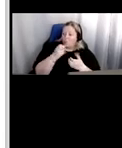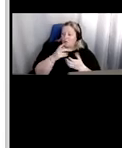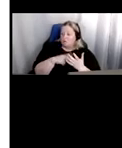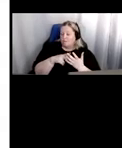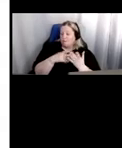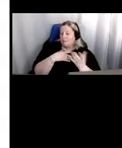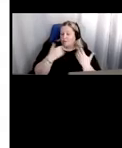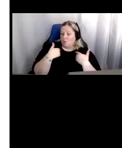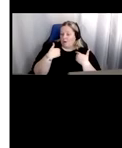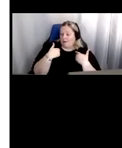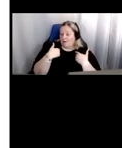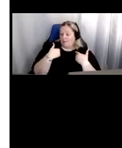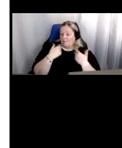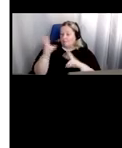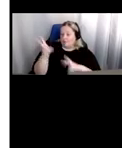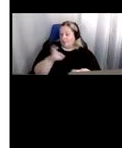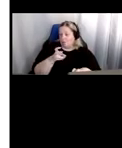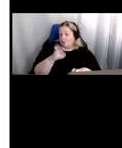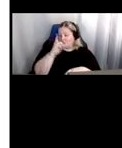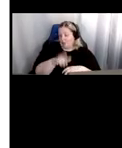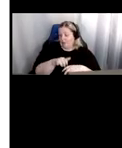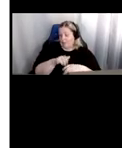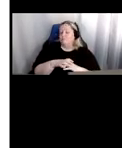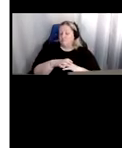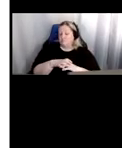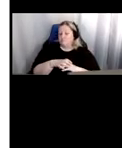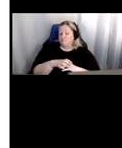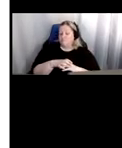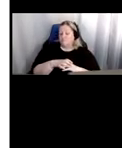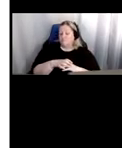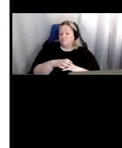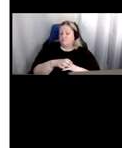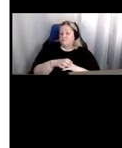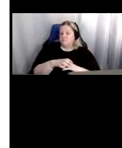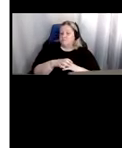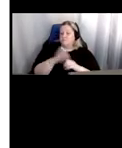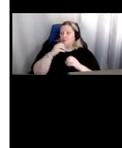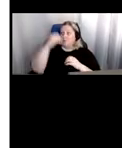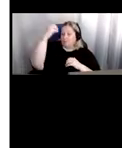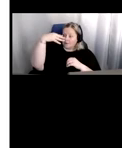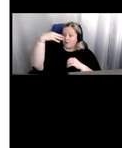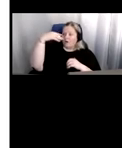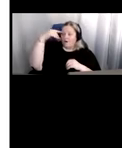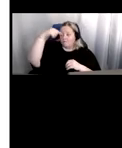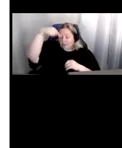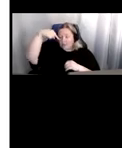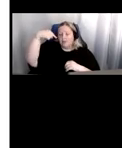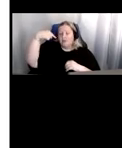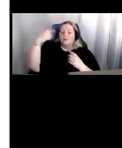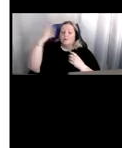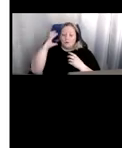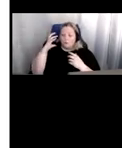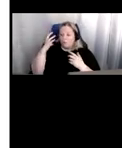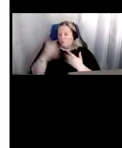you have the app downloaded for. So you'd be able to turn on lights or fans or radios or whatever it is that you